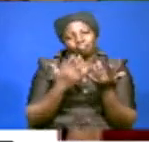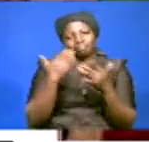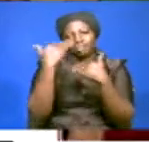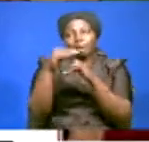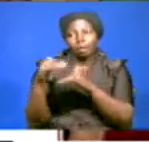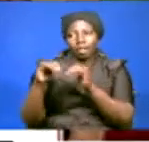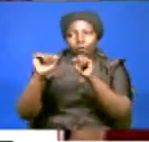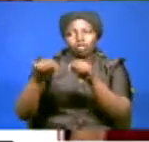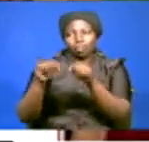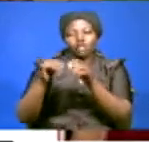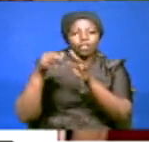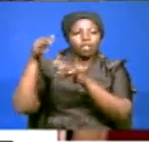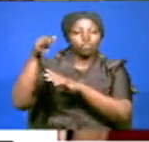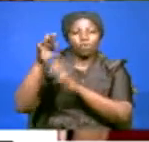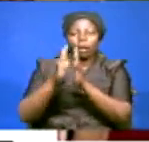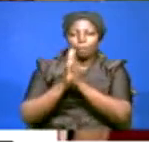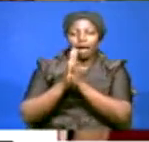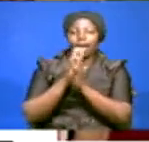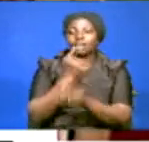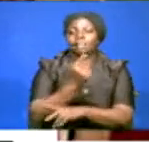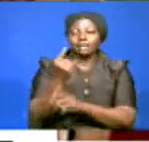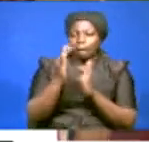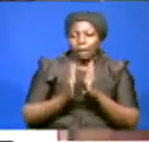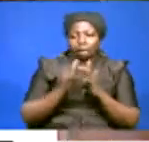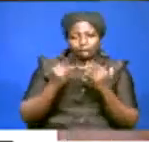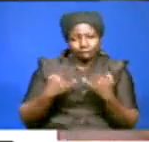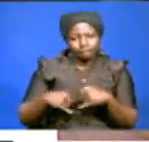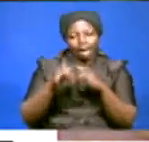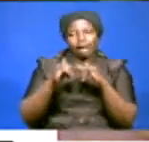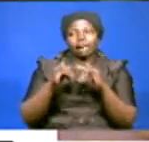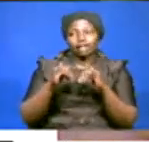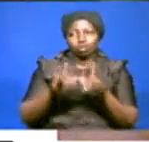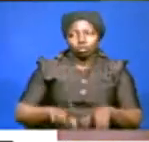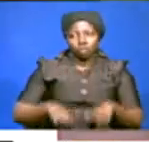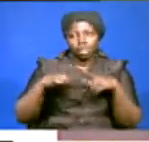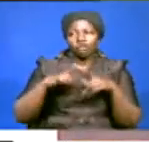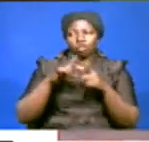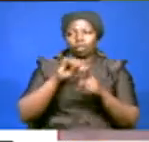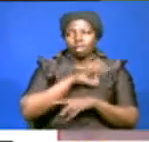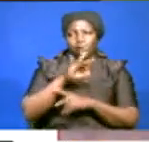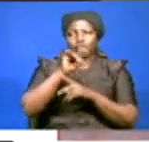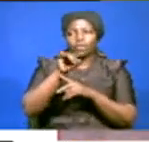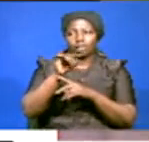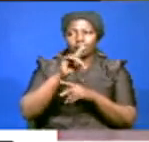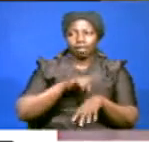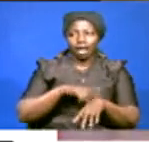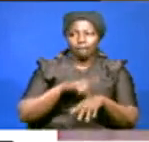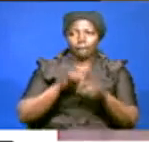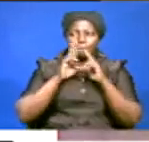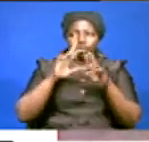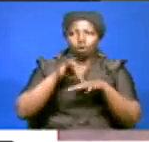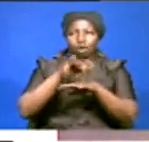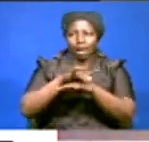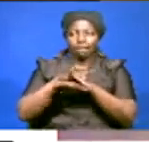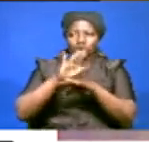everyone of us strives to live up to the spirit of this season. Peace on earth and goodwill among all people, not just